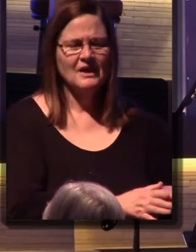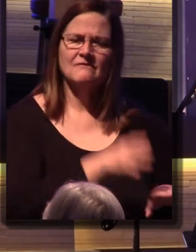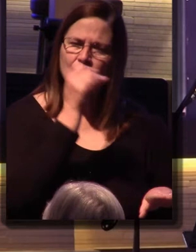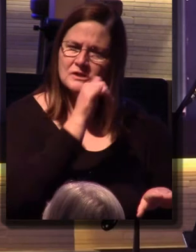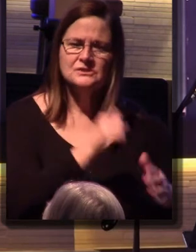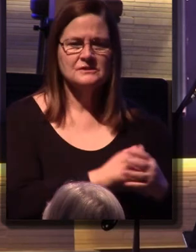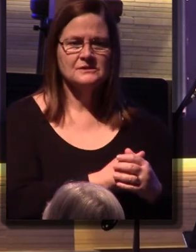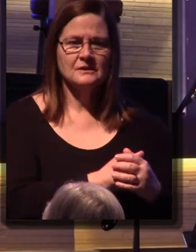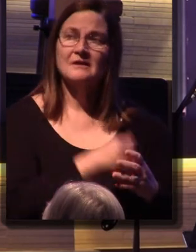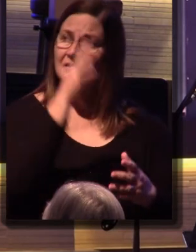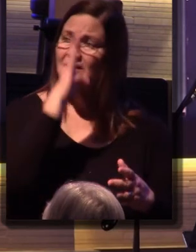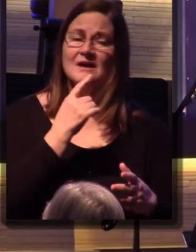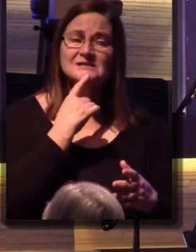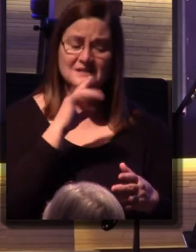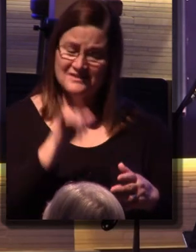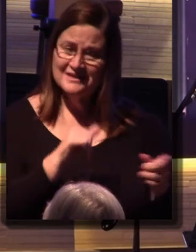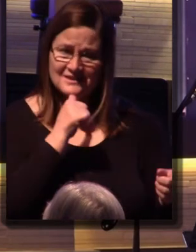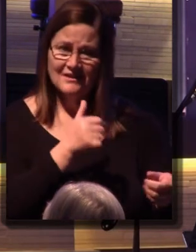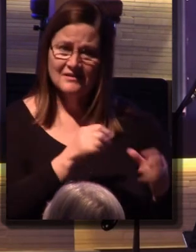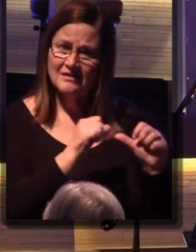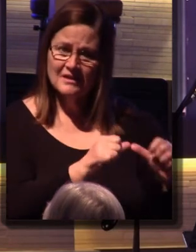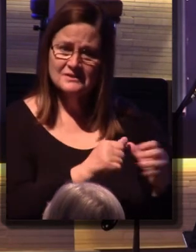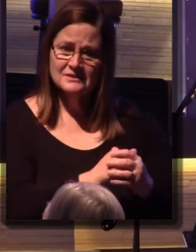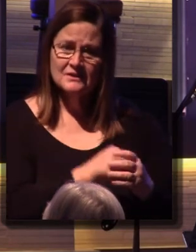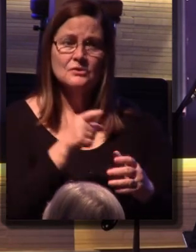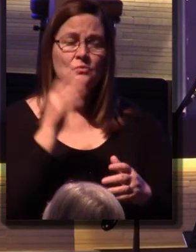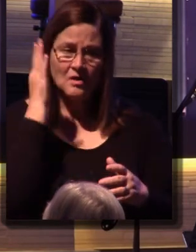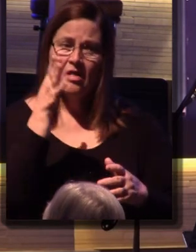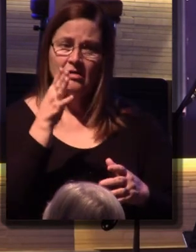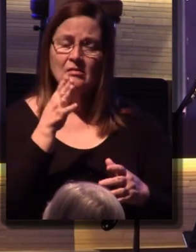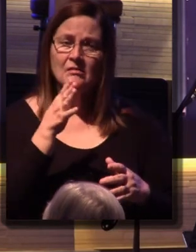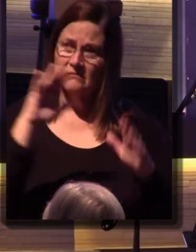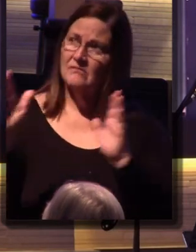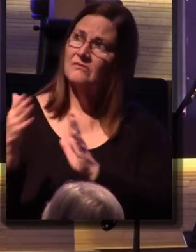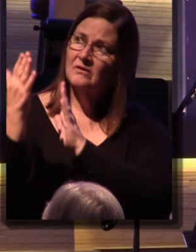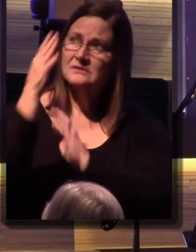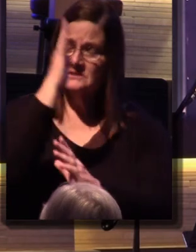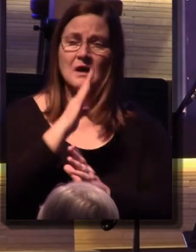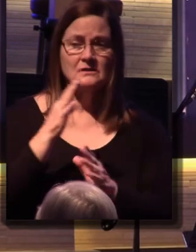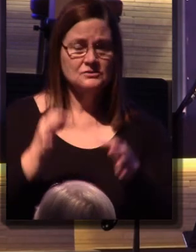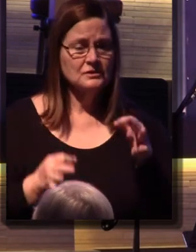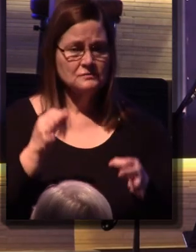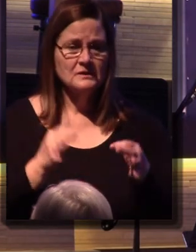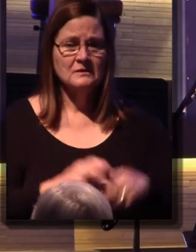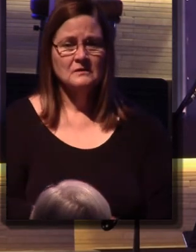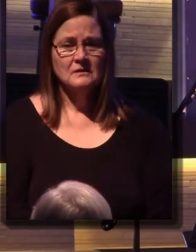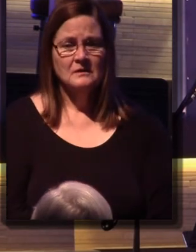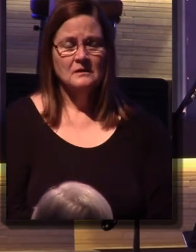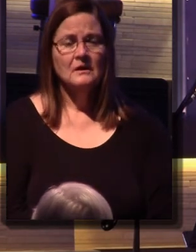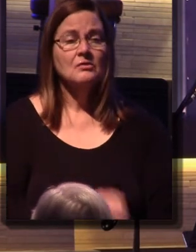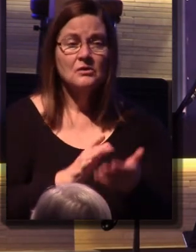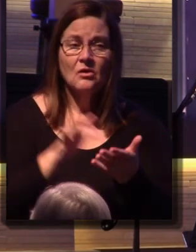that foolishness, because God says it's not going to last. You will face God's judgment. And the